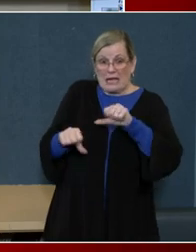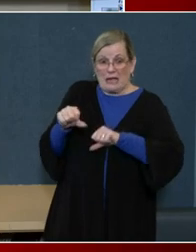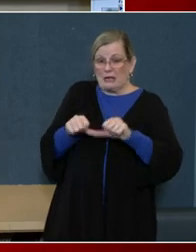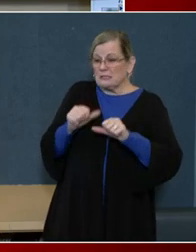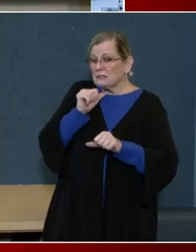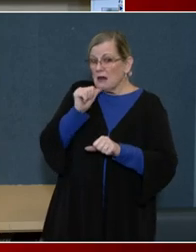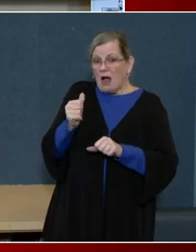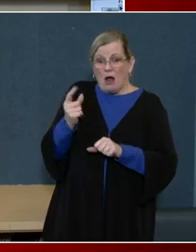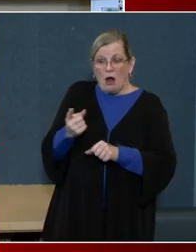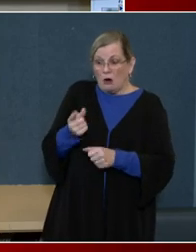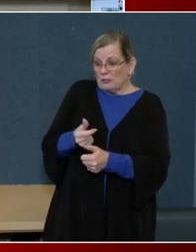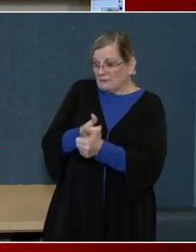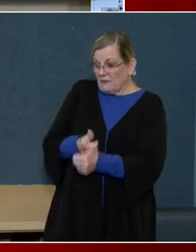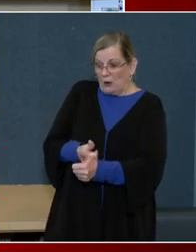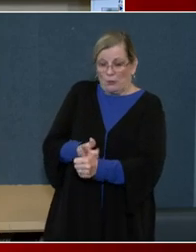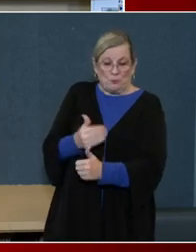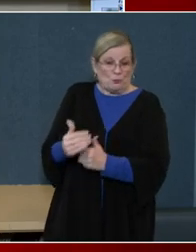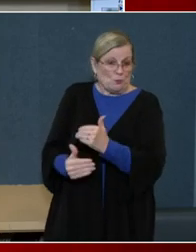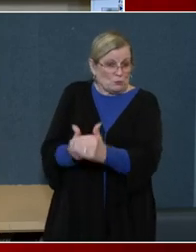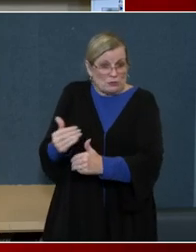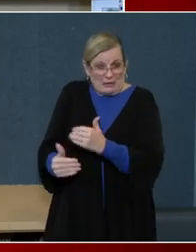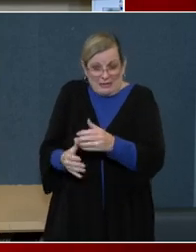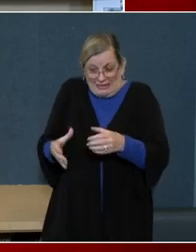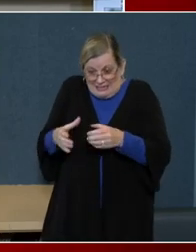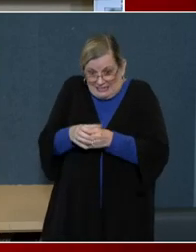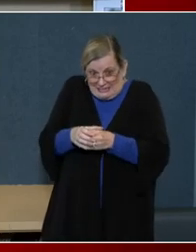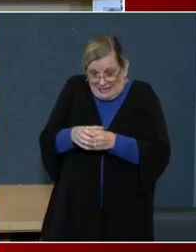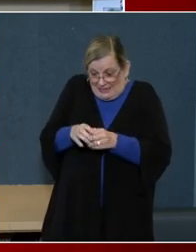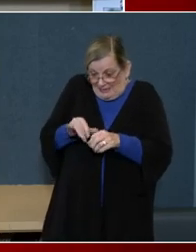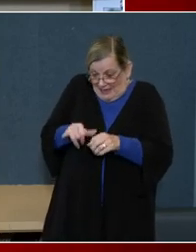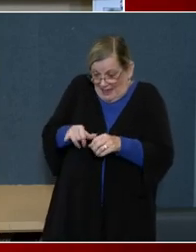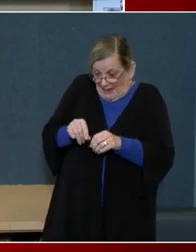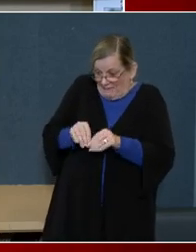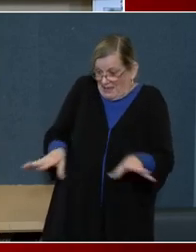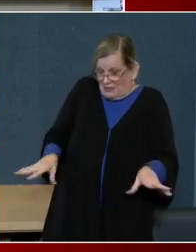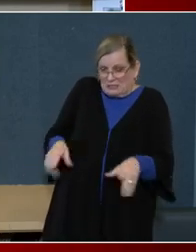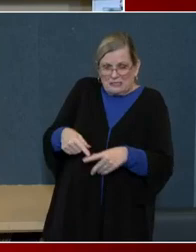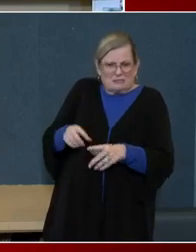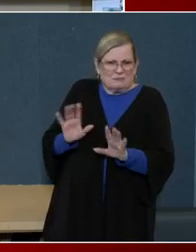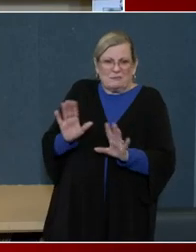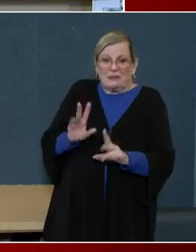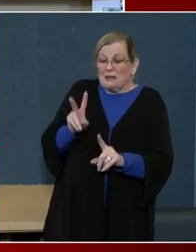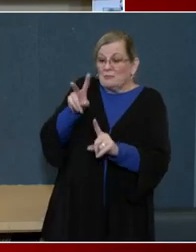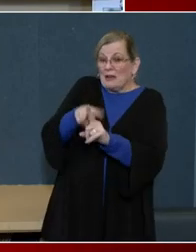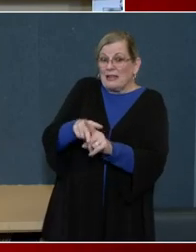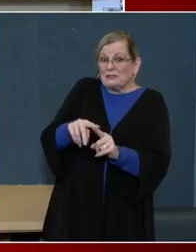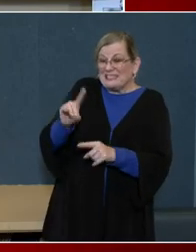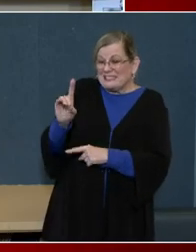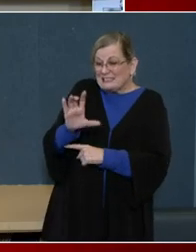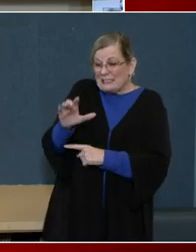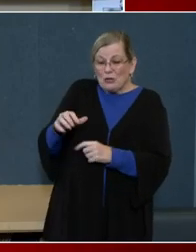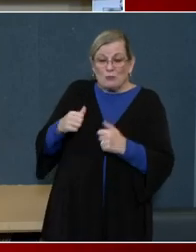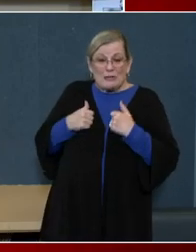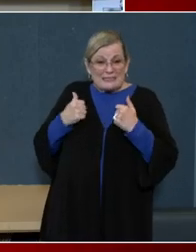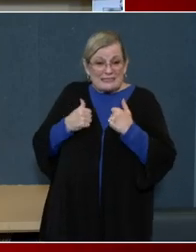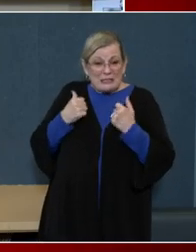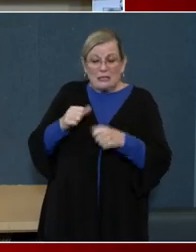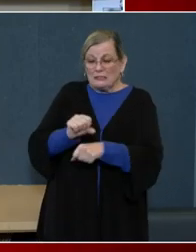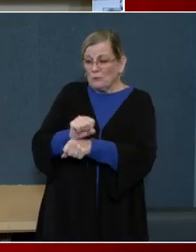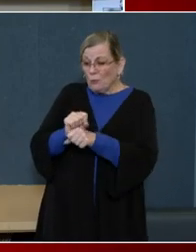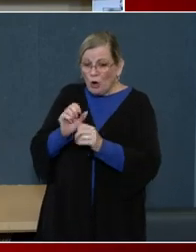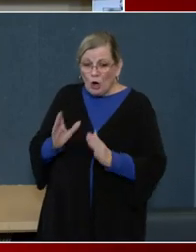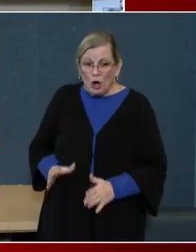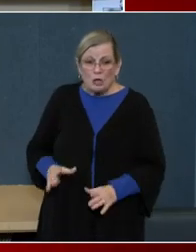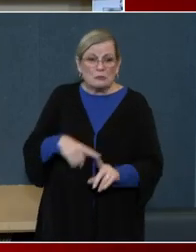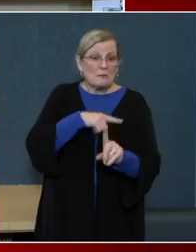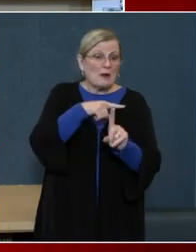of the virus. And that's for D.C. residents, that's for D.C. workers, and that's for also people